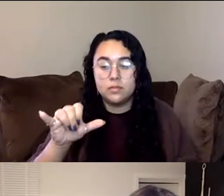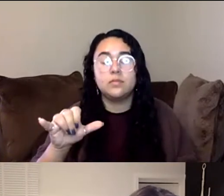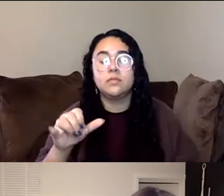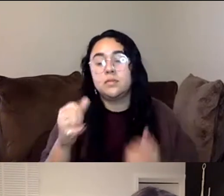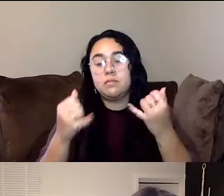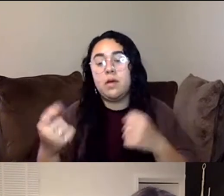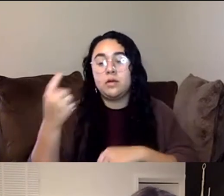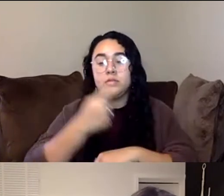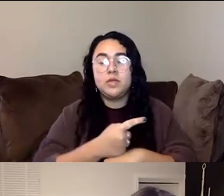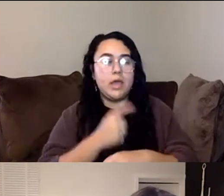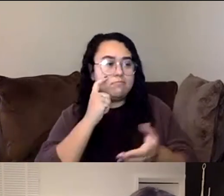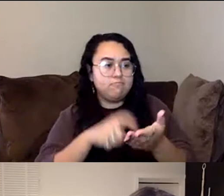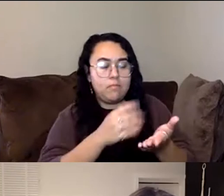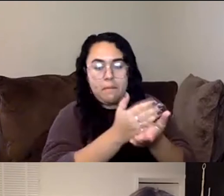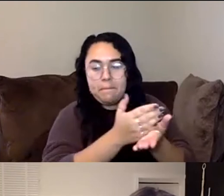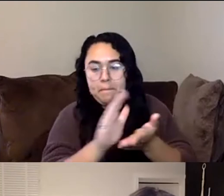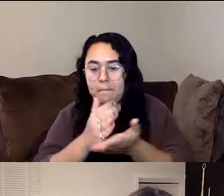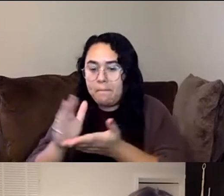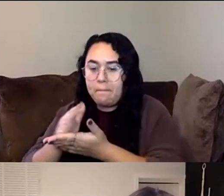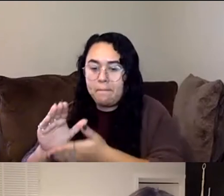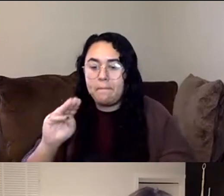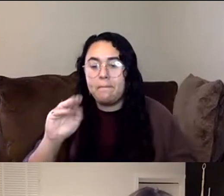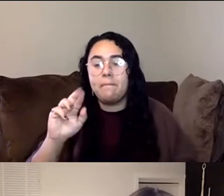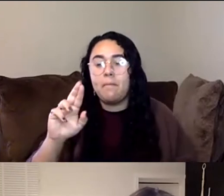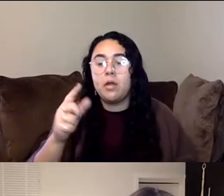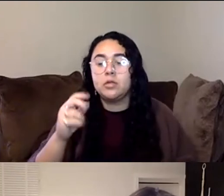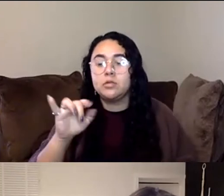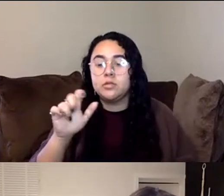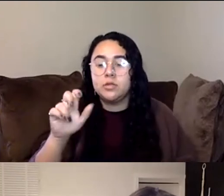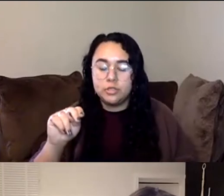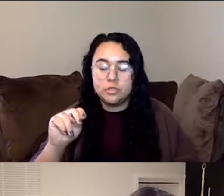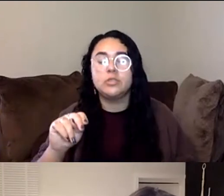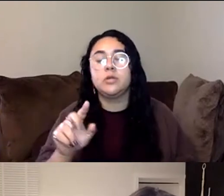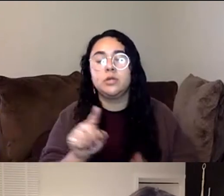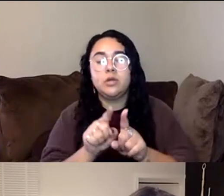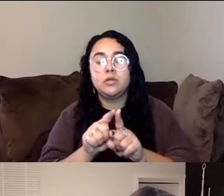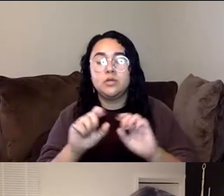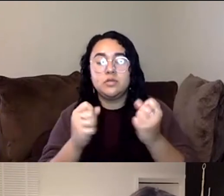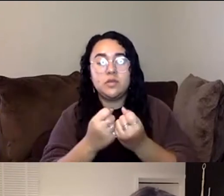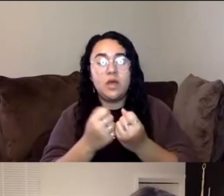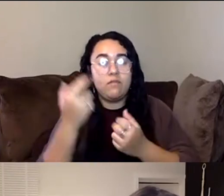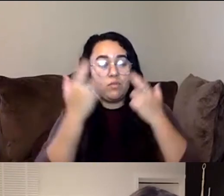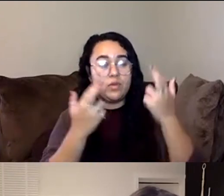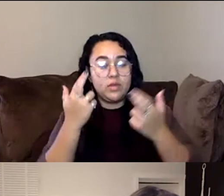marginalization, and the societal factors that have allowed homelessness to grow and thrive within our community. And so that was